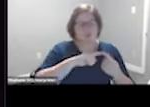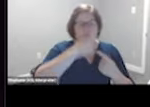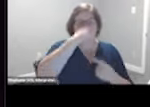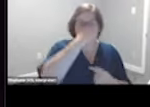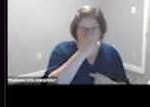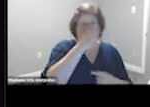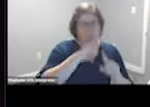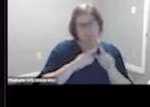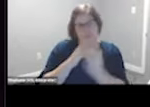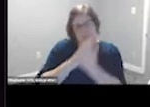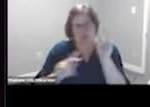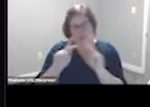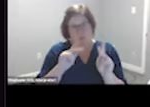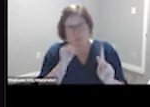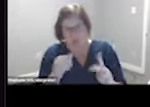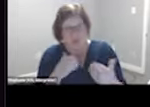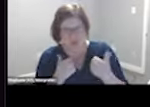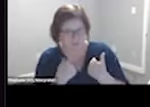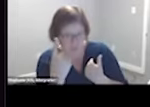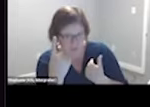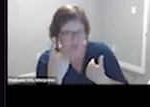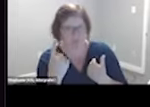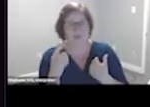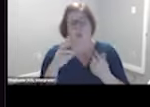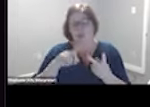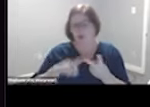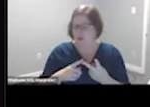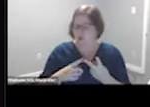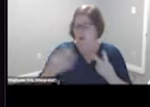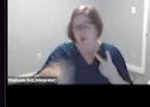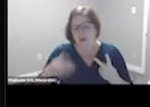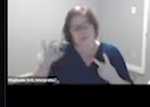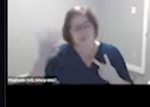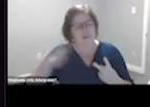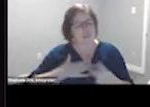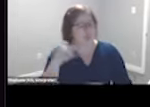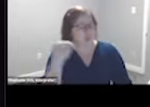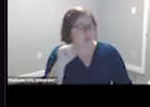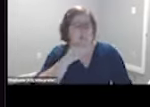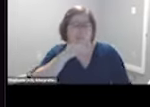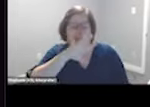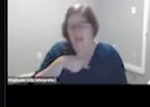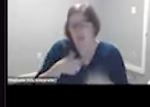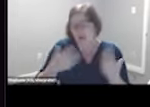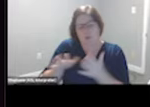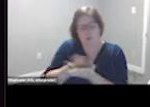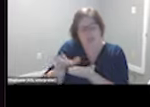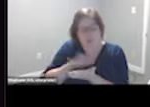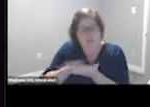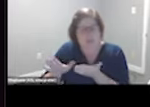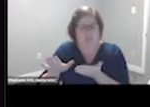all for their whole life. Thank God my toilet is so dirty. I don't want to clean my toilet, but you cannot believe